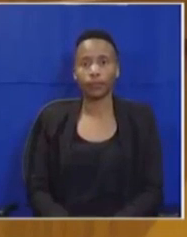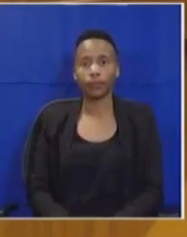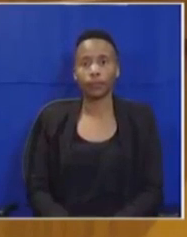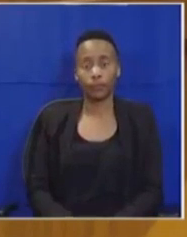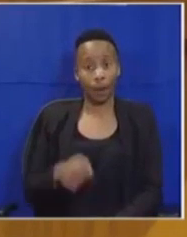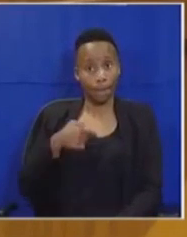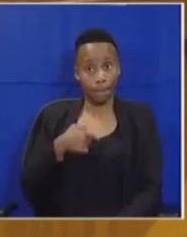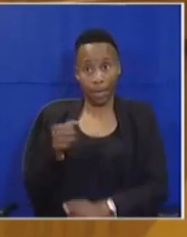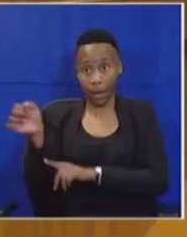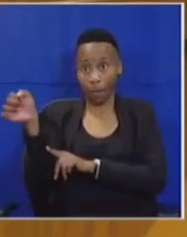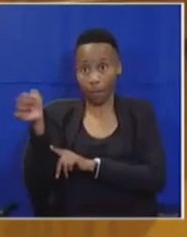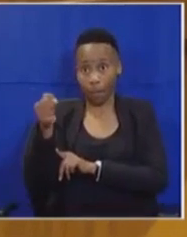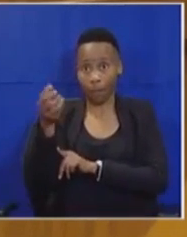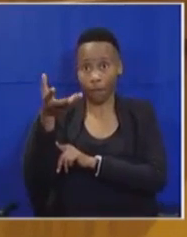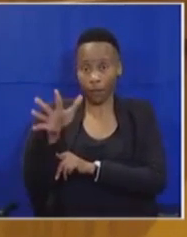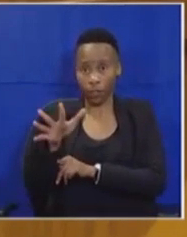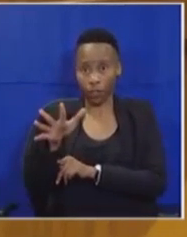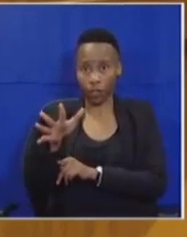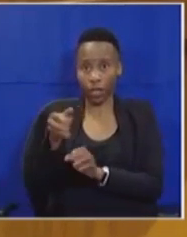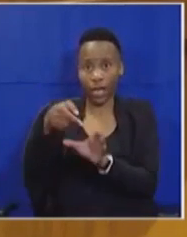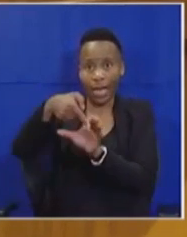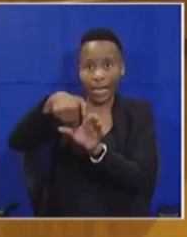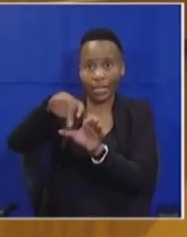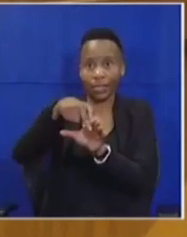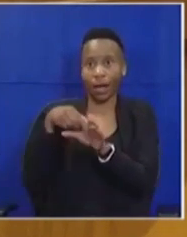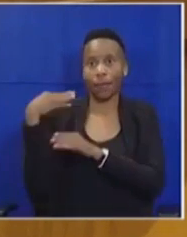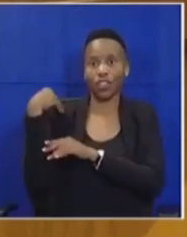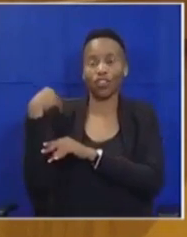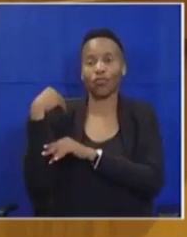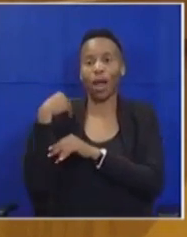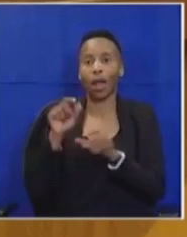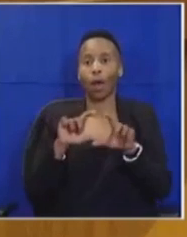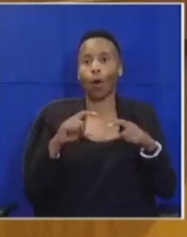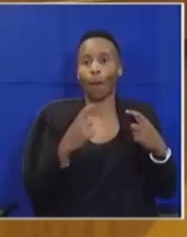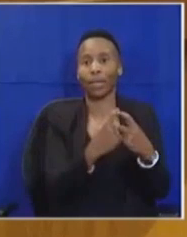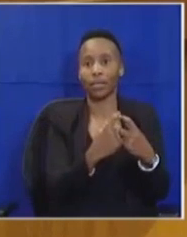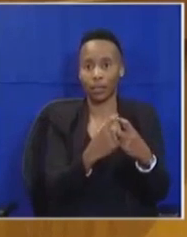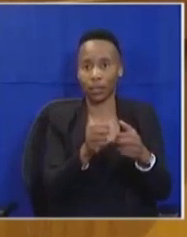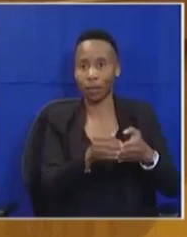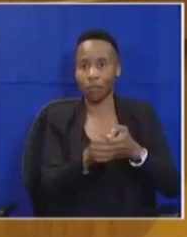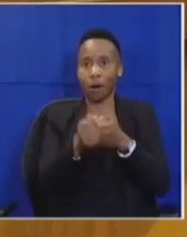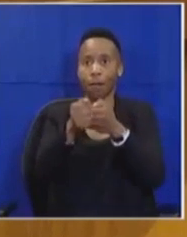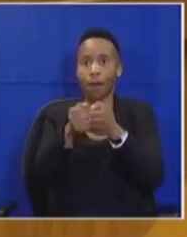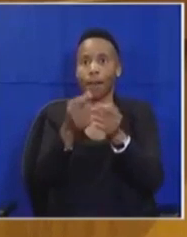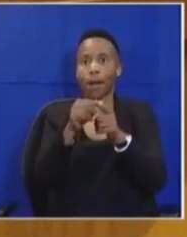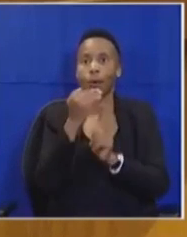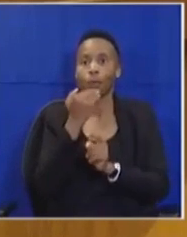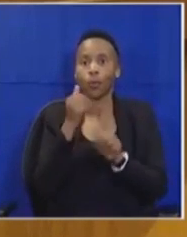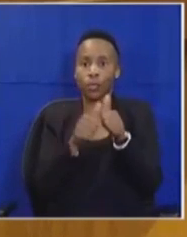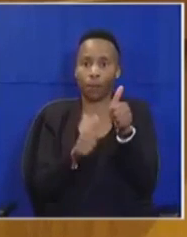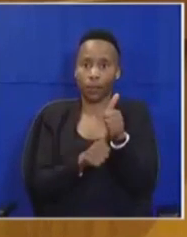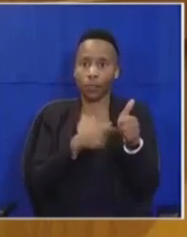an interministerial committee on land reform led by the Deputy President, which has been